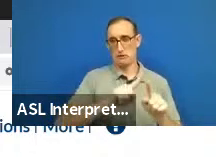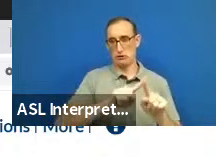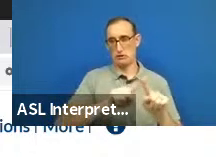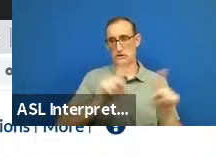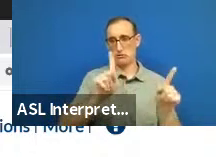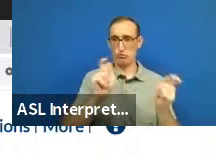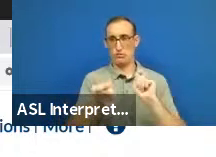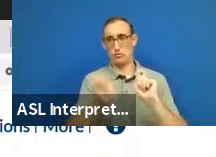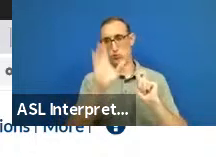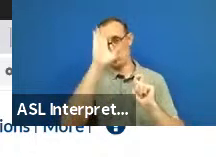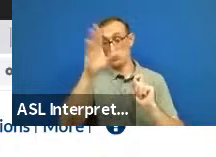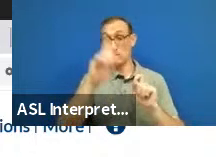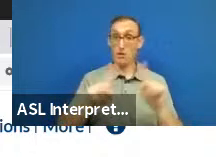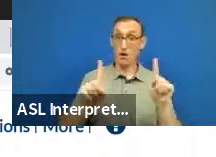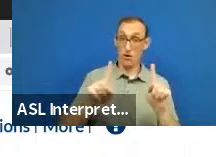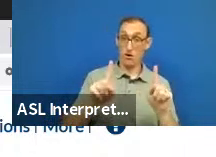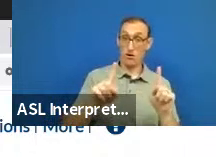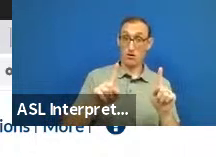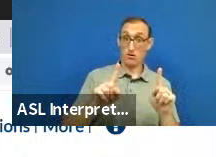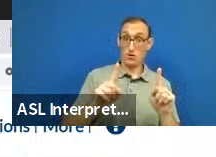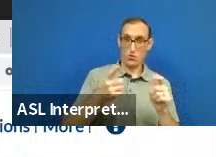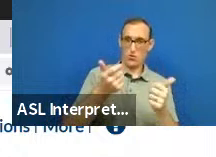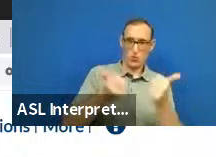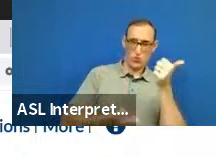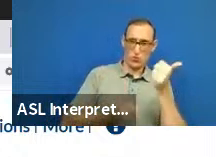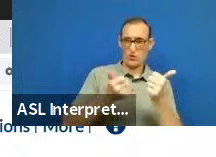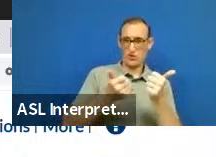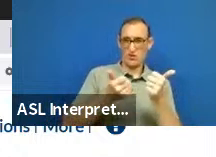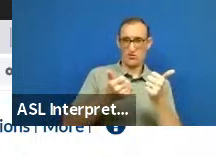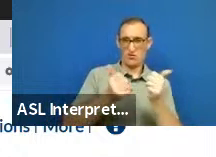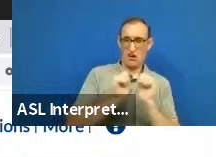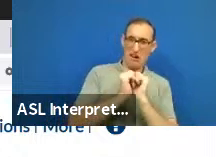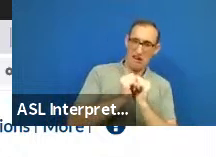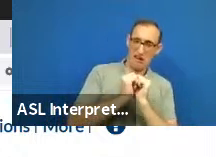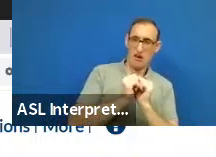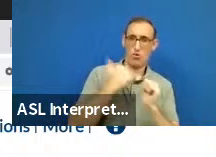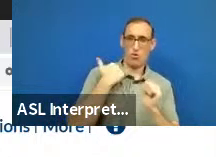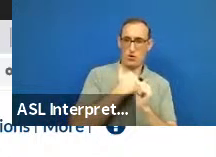evaluation tool, or how we want to evaluate